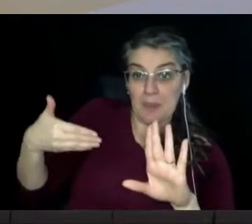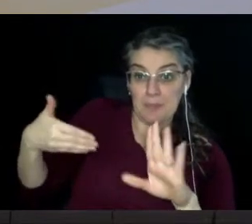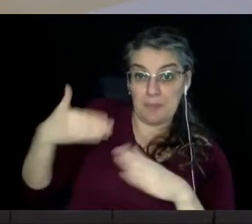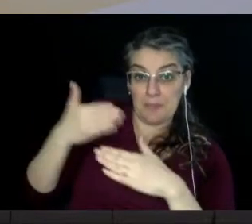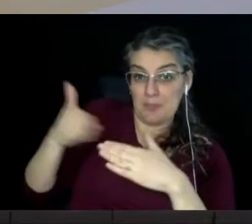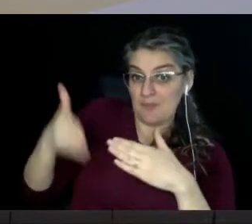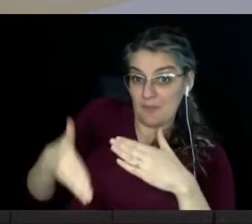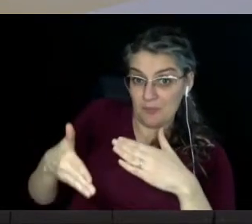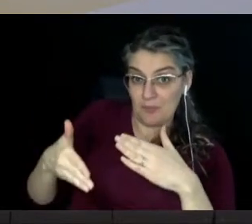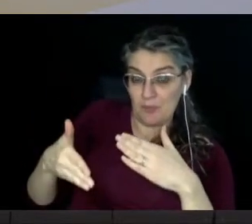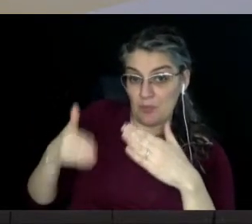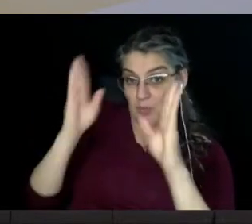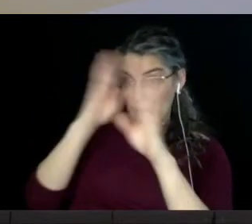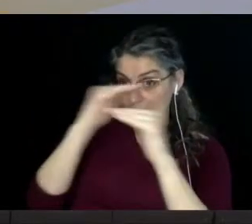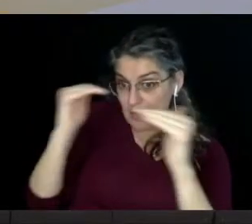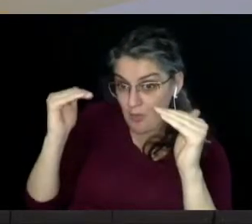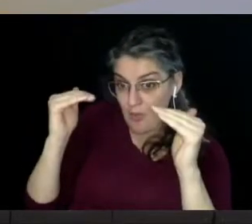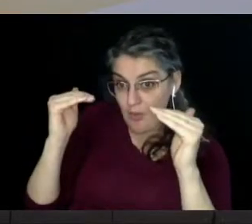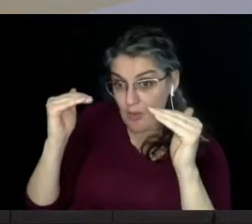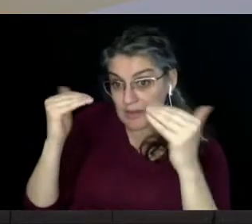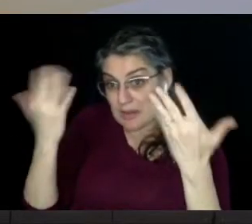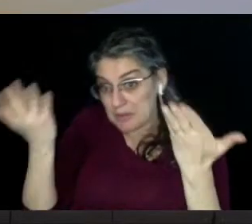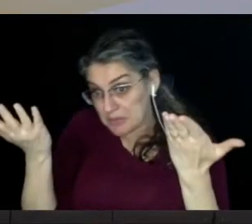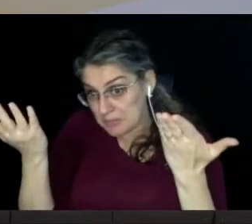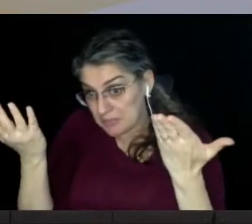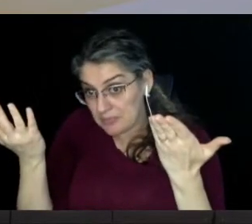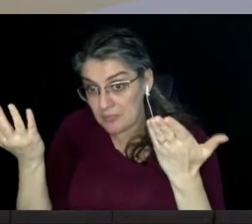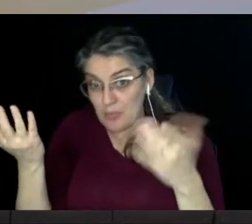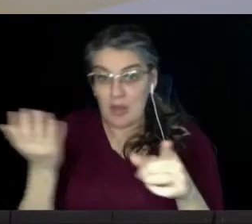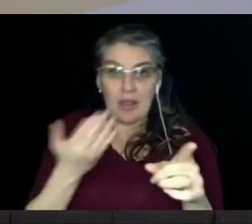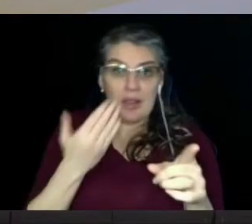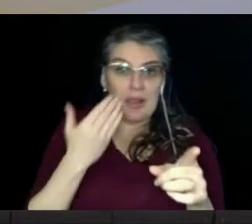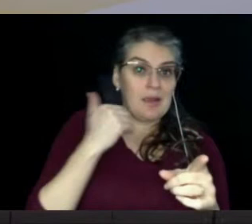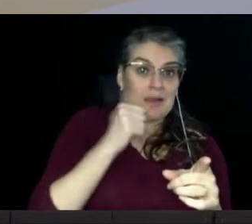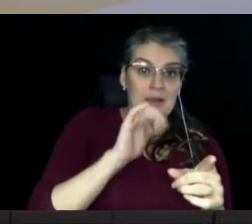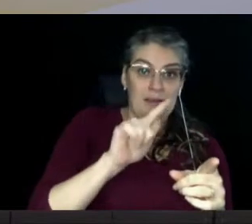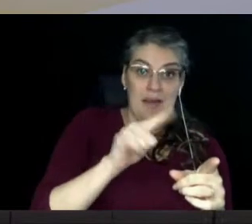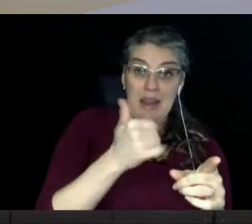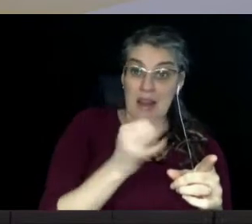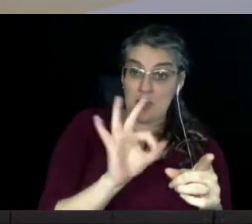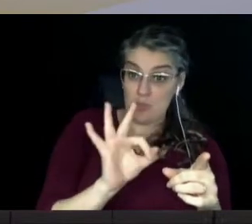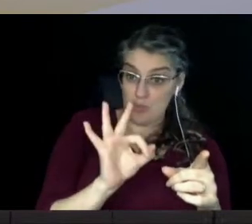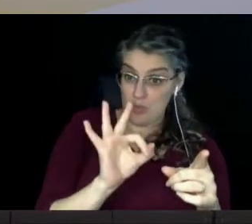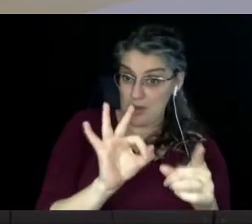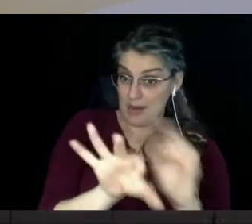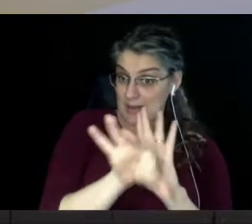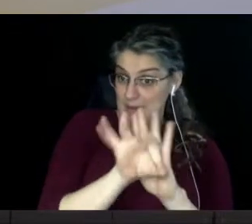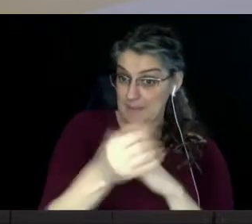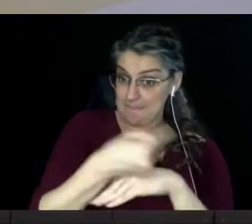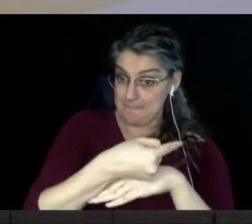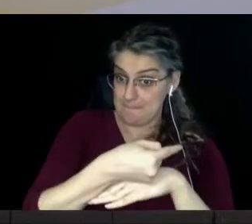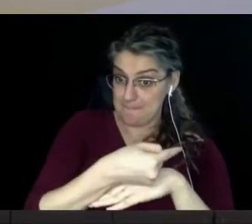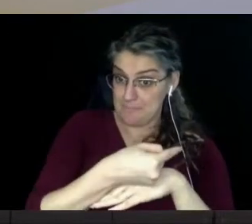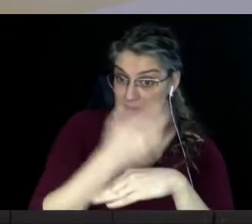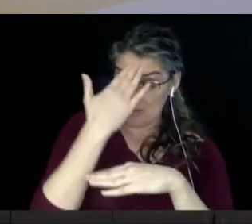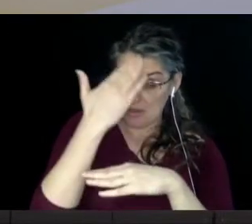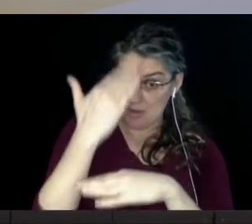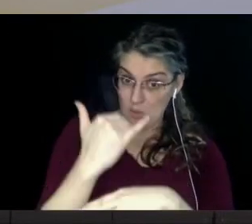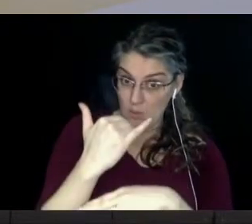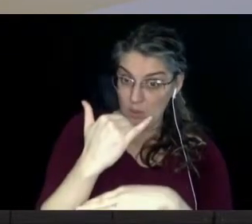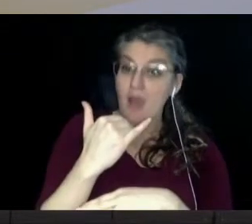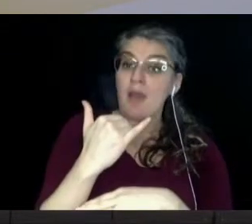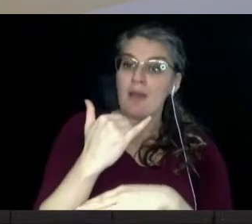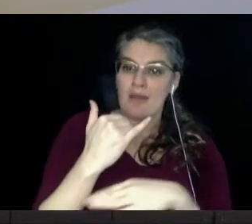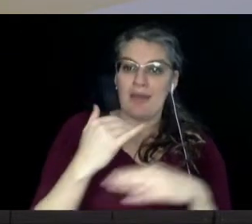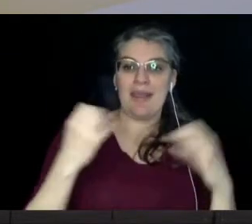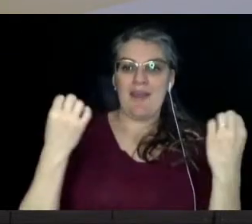So one of the reasons that April 19th was one of the dates for the Atlantic bubble was to